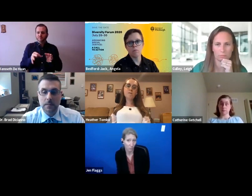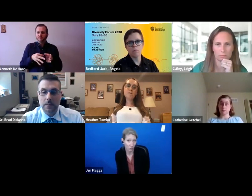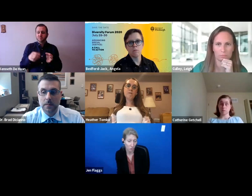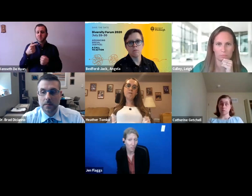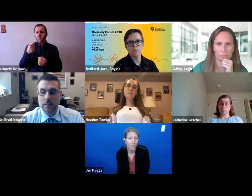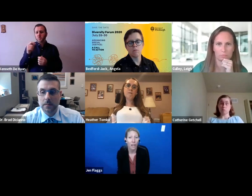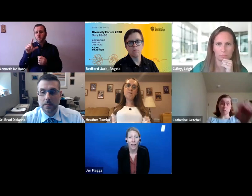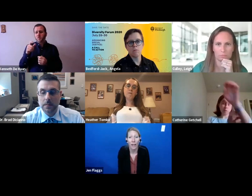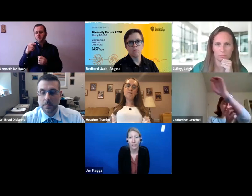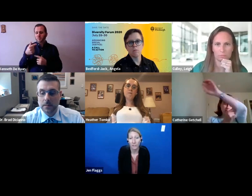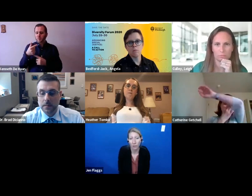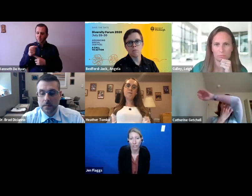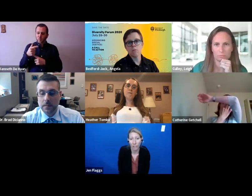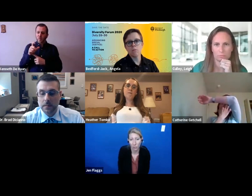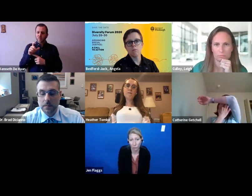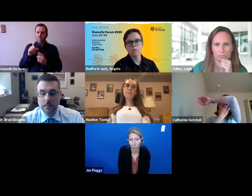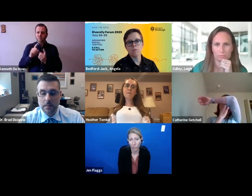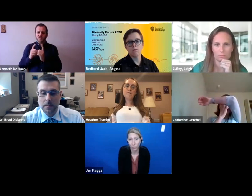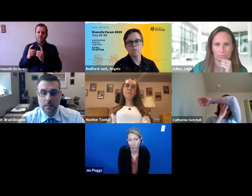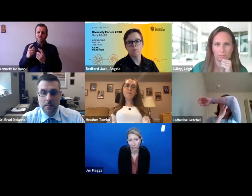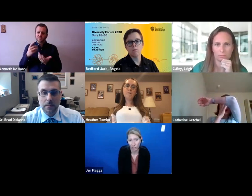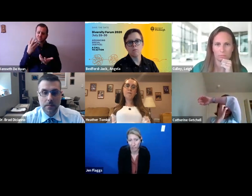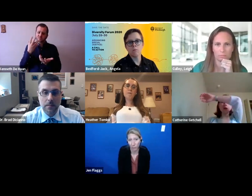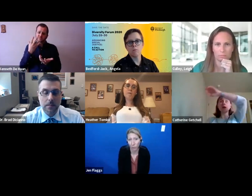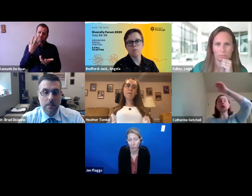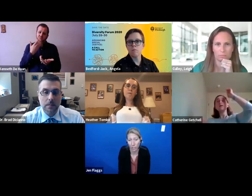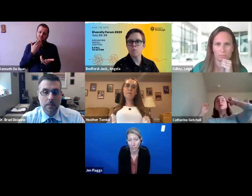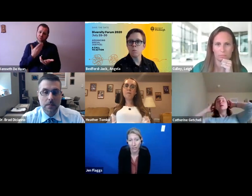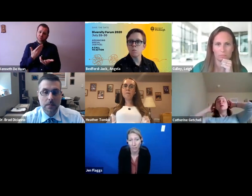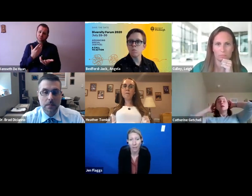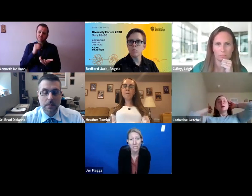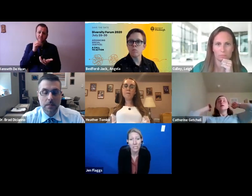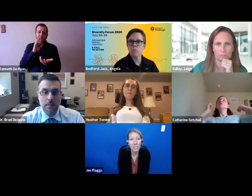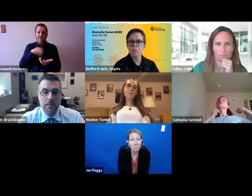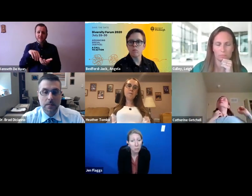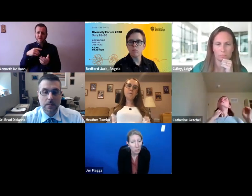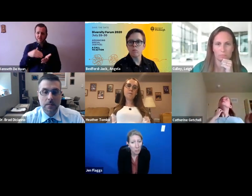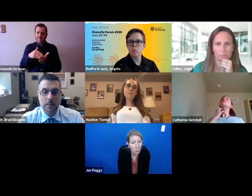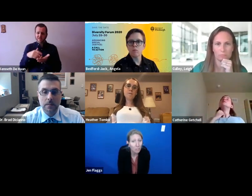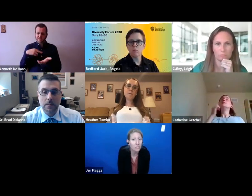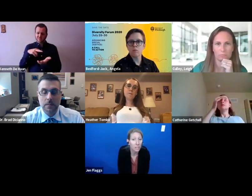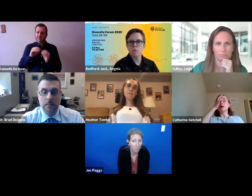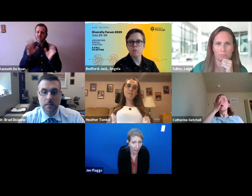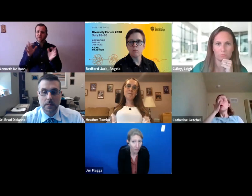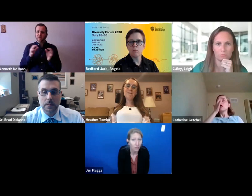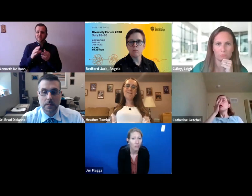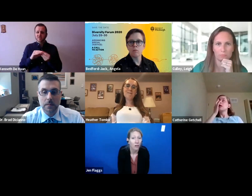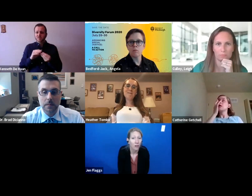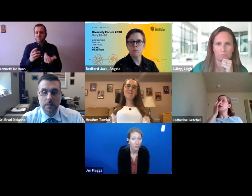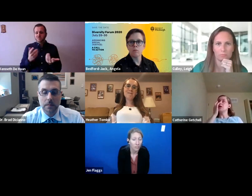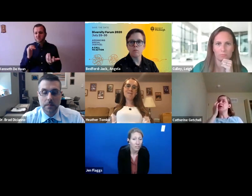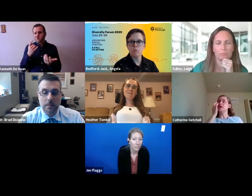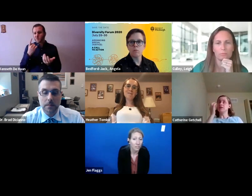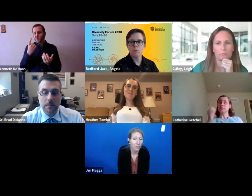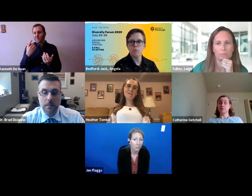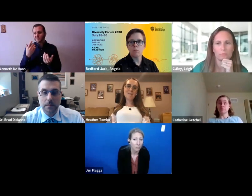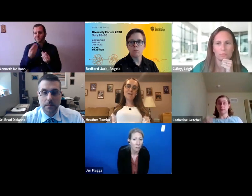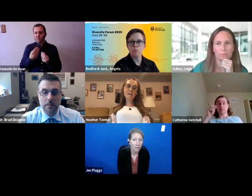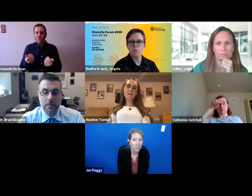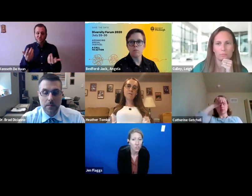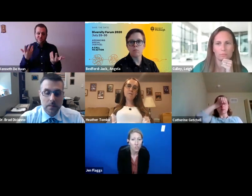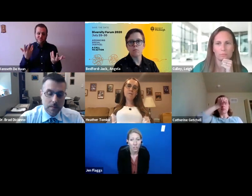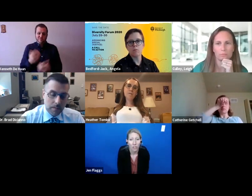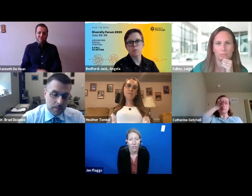the deaf person and recognize your voice so that it can type what you're saying to them. I mean, it's pretty good. It's not bad. Often it's clear enough